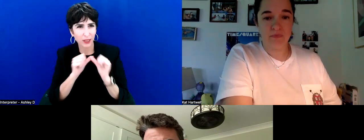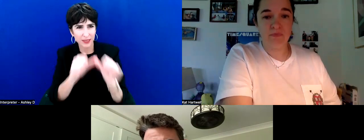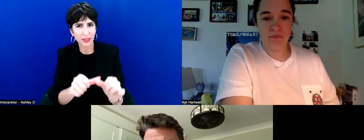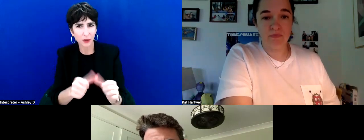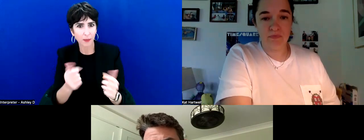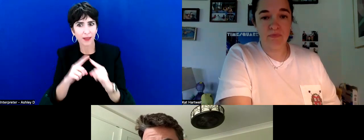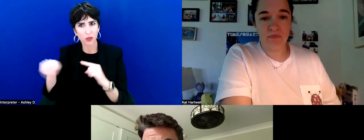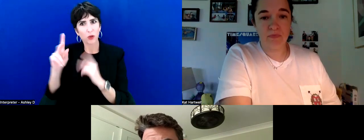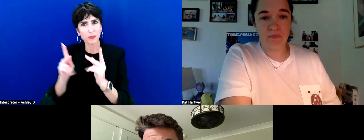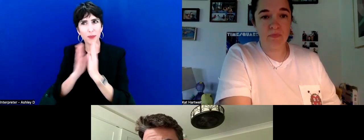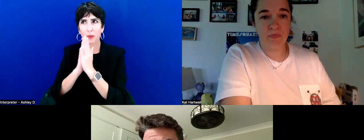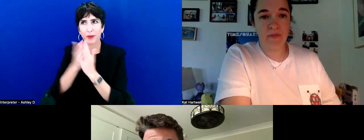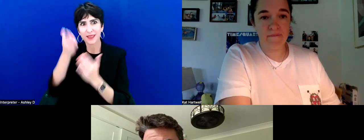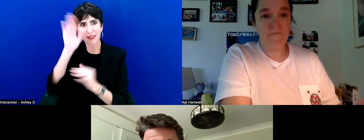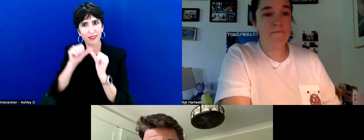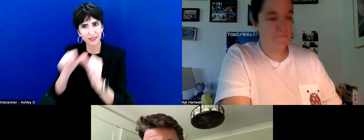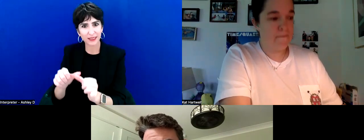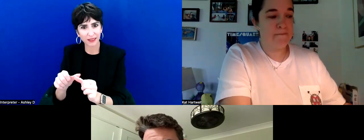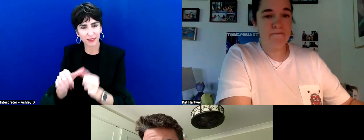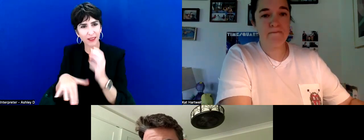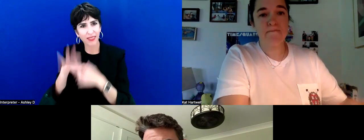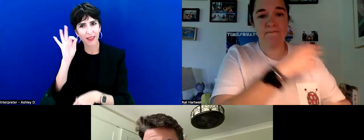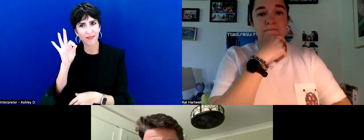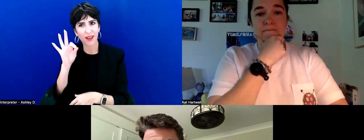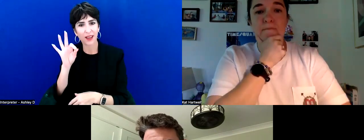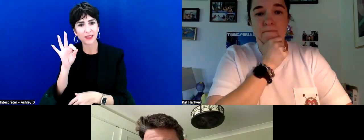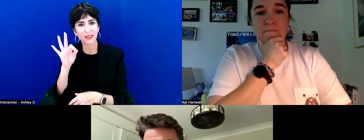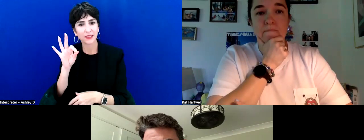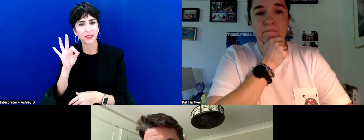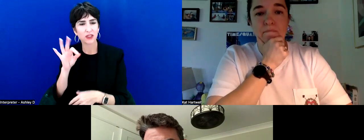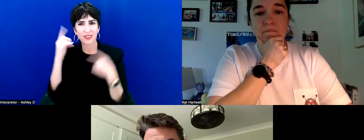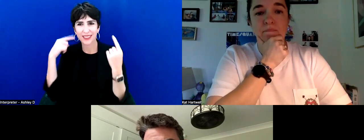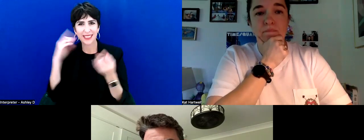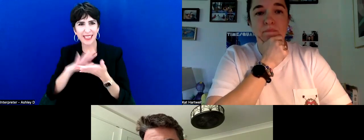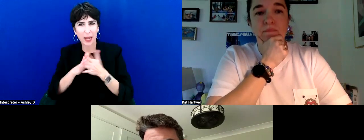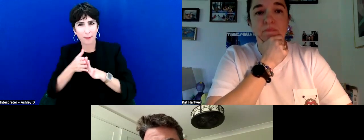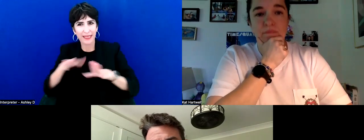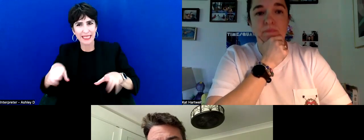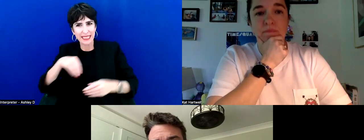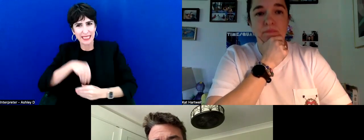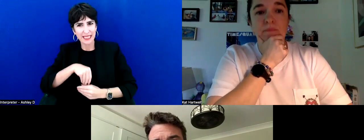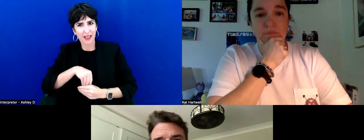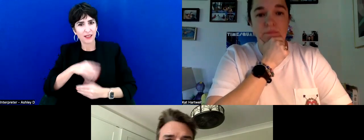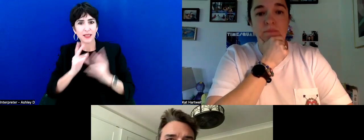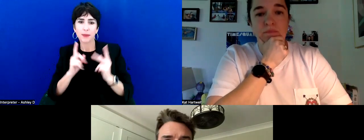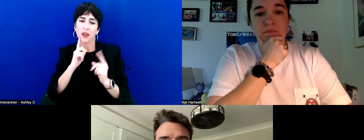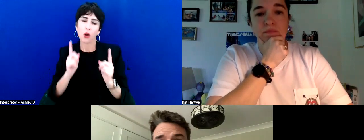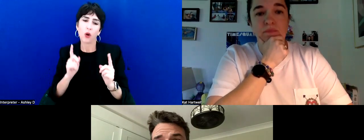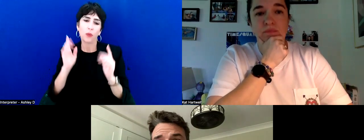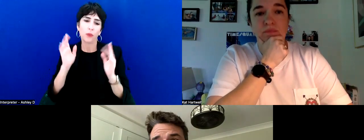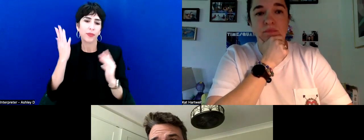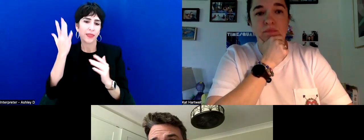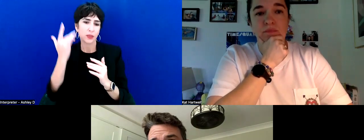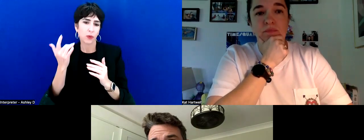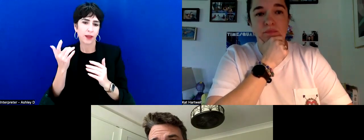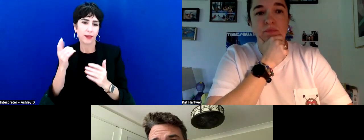these people praise God, and they find this just insane peace in it. Now, some people will say, well, that's why you believe in